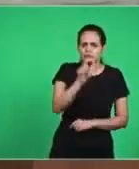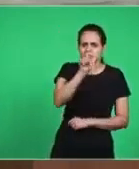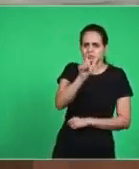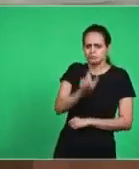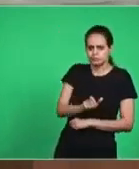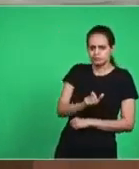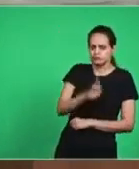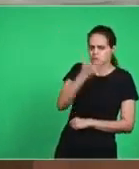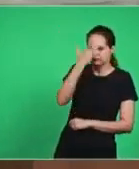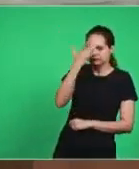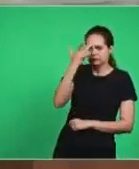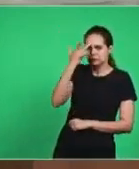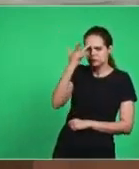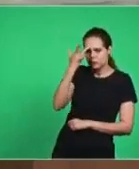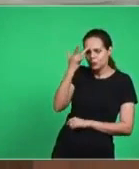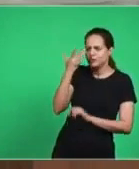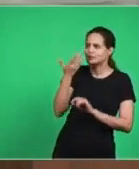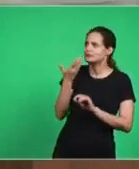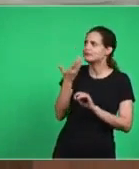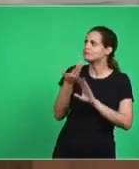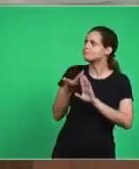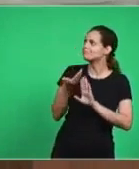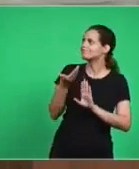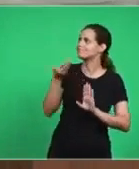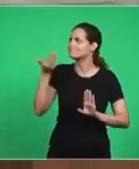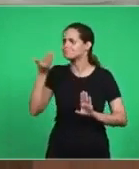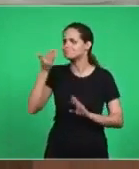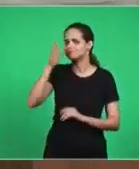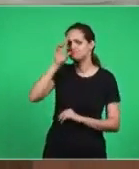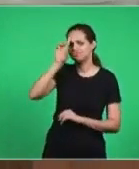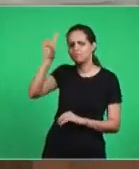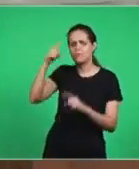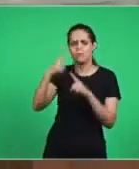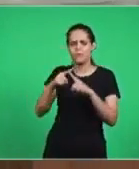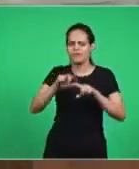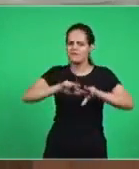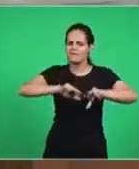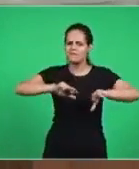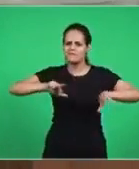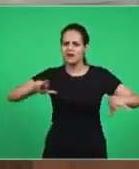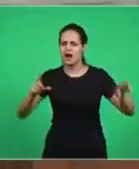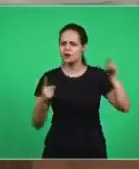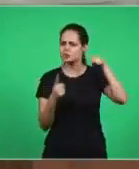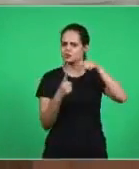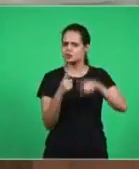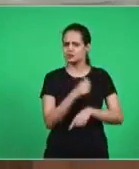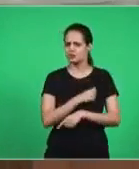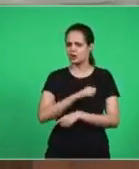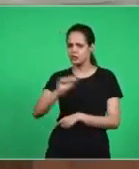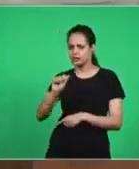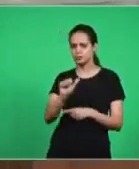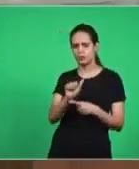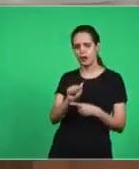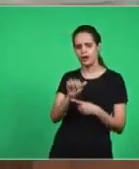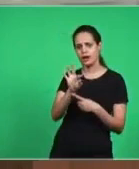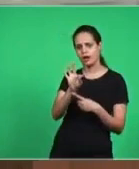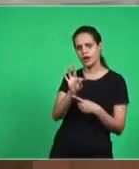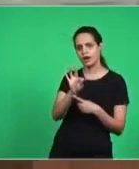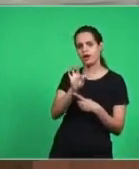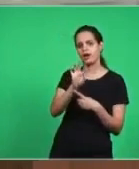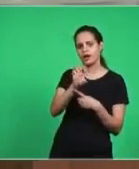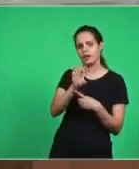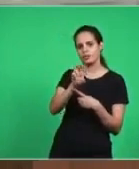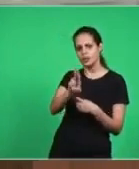Lord through many types of atheisms. And in what was transmitted, they also